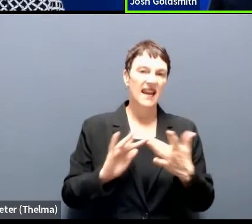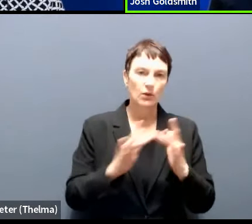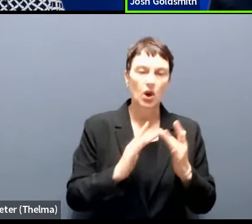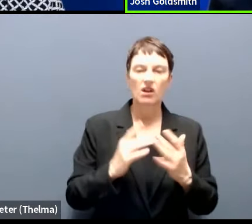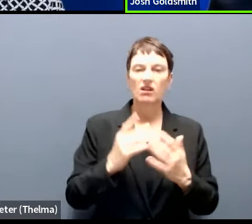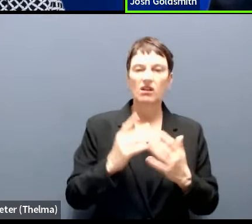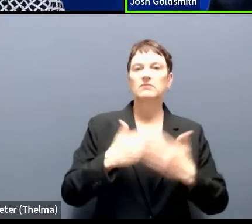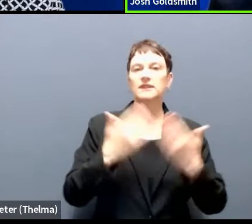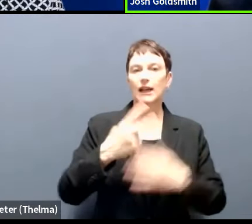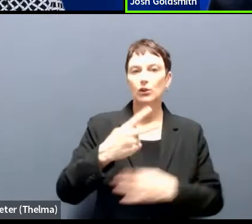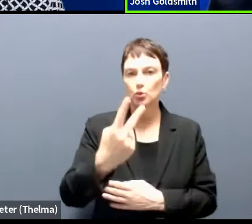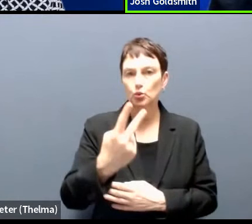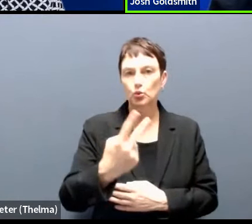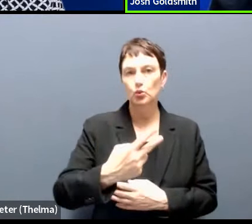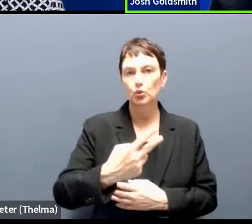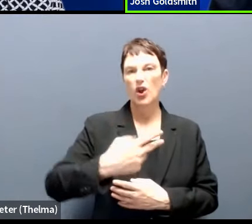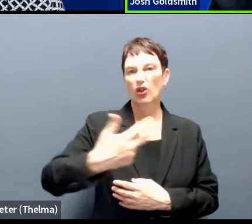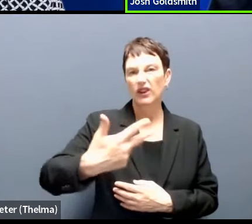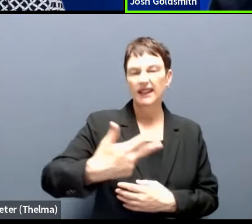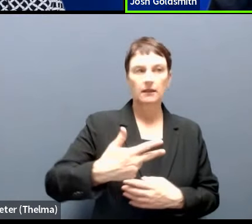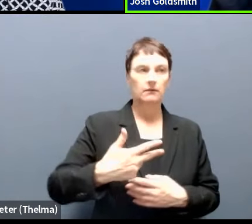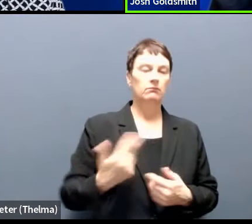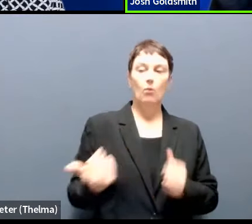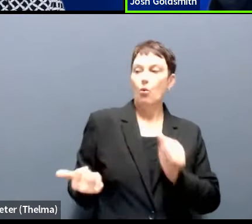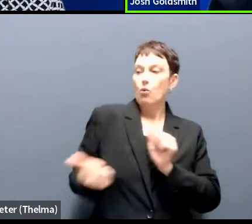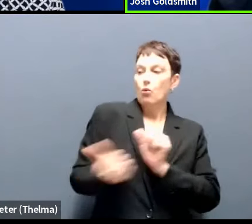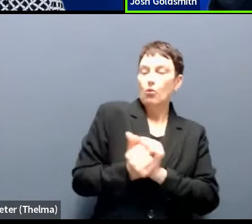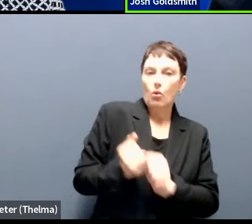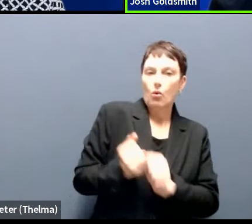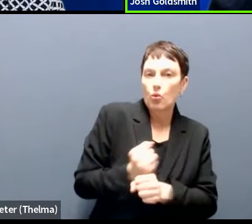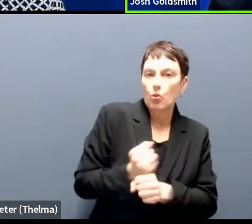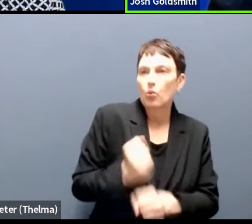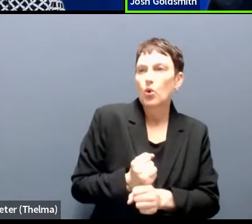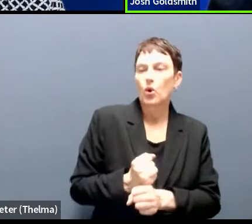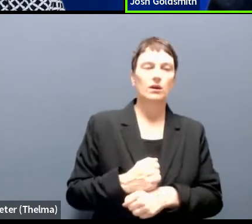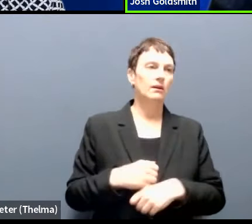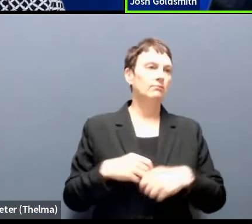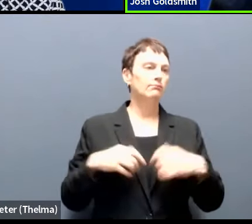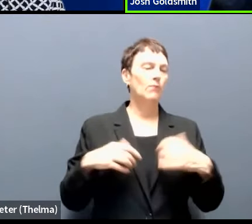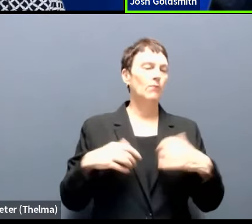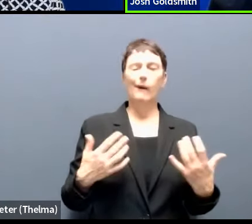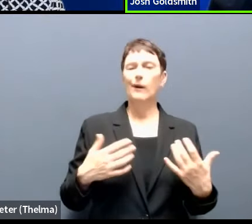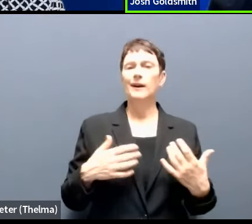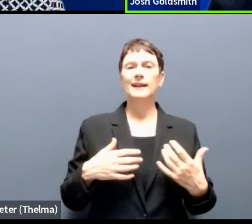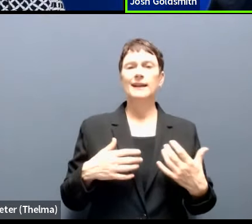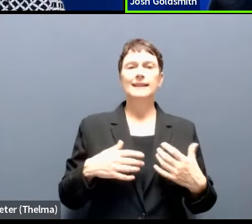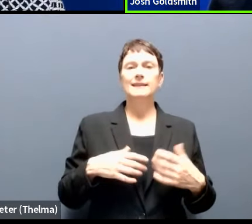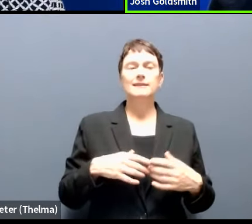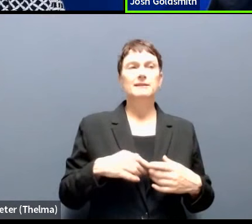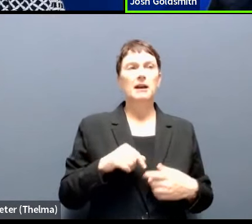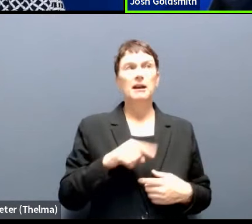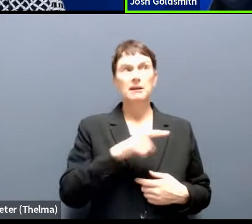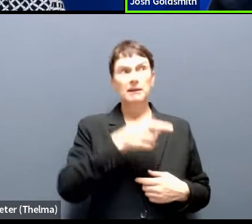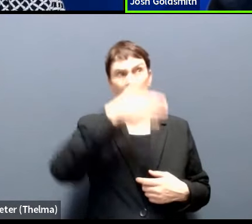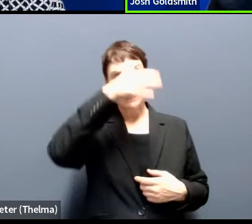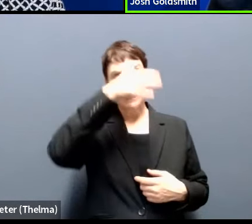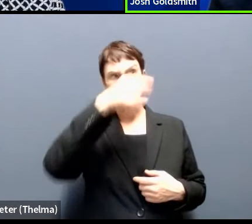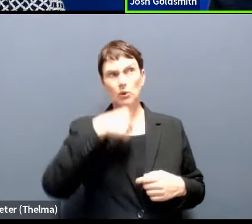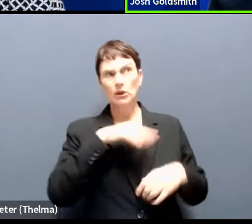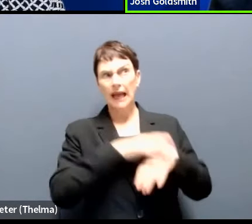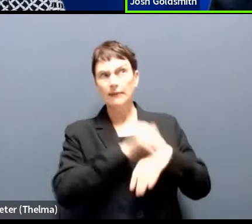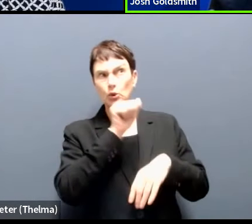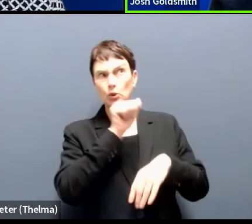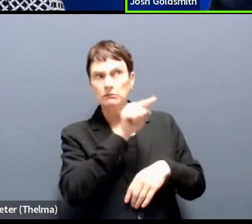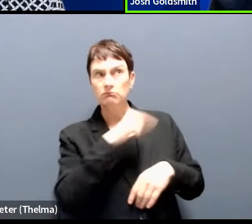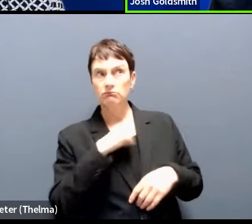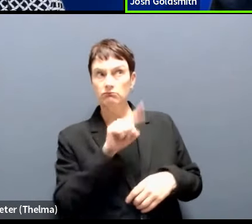the co-working sessions, the Ask the Expert session, and more are all part of the Premium Power Pack. And the